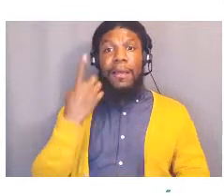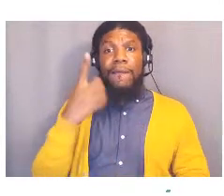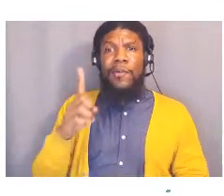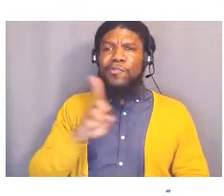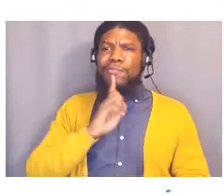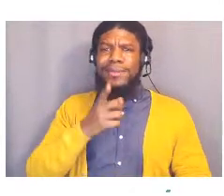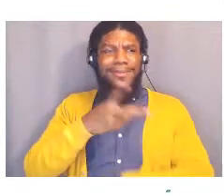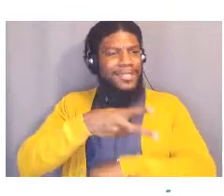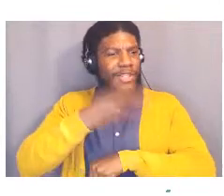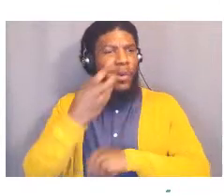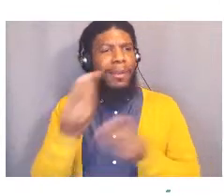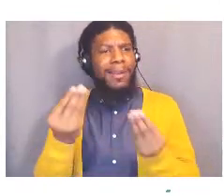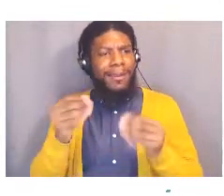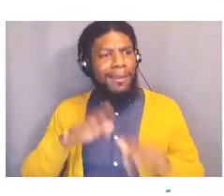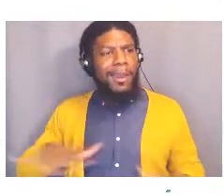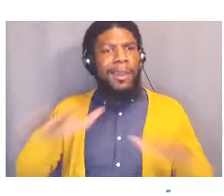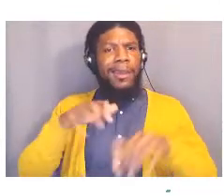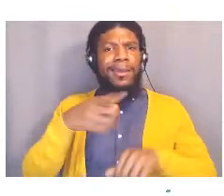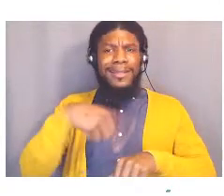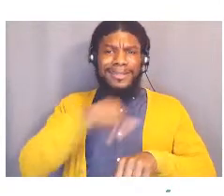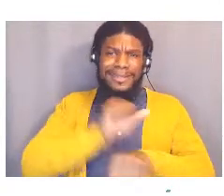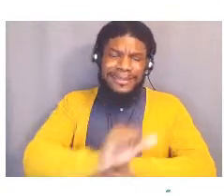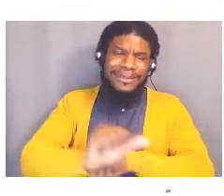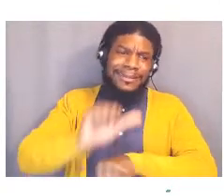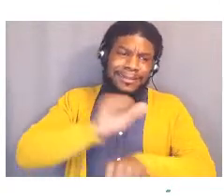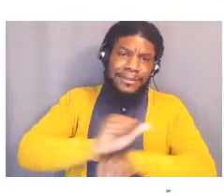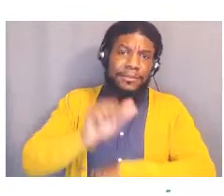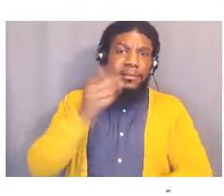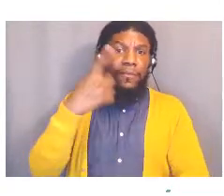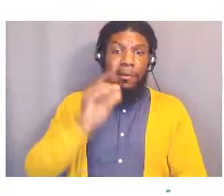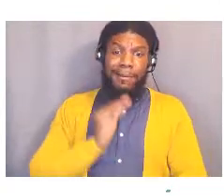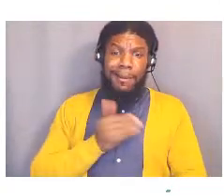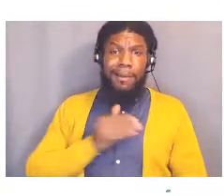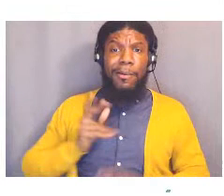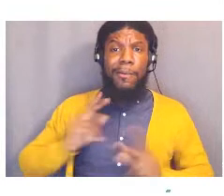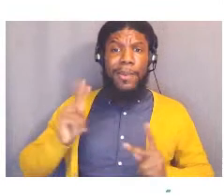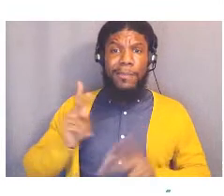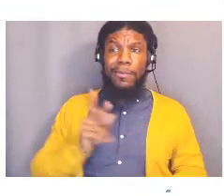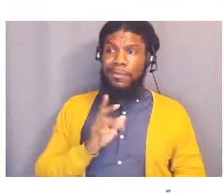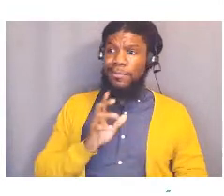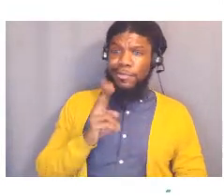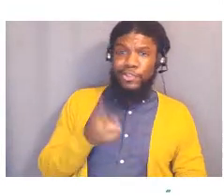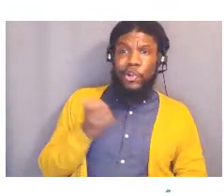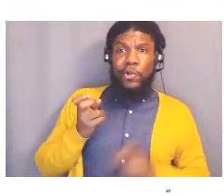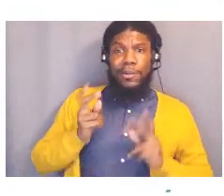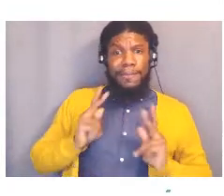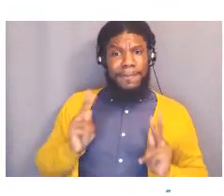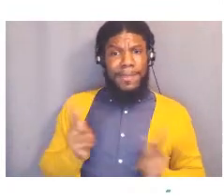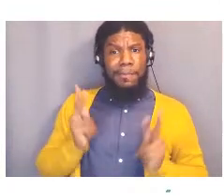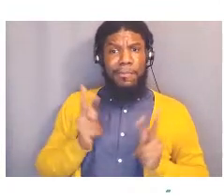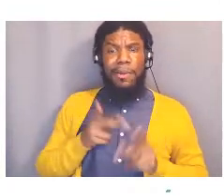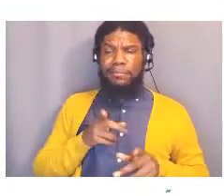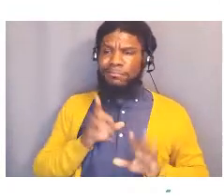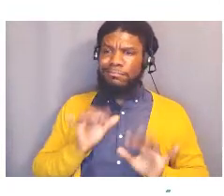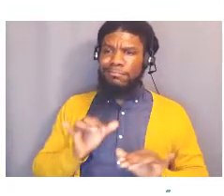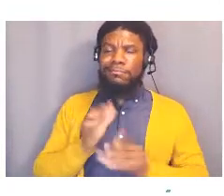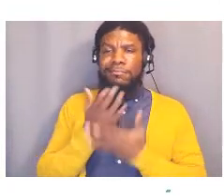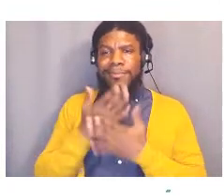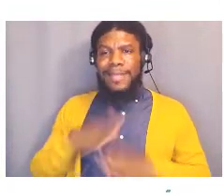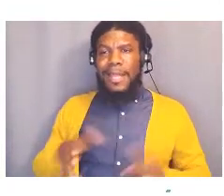stolen lands that were labored by our people, labored by stolen people. A moment of silence, please.